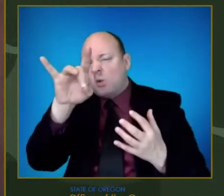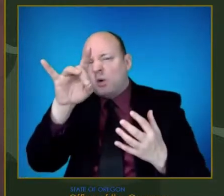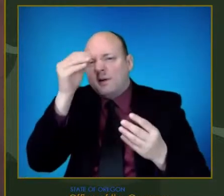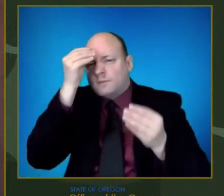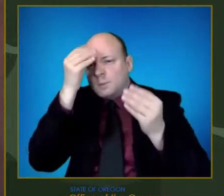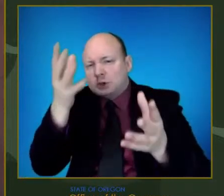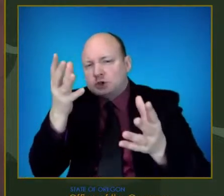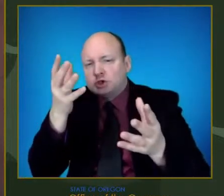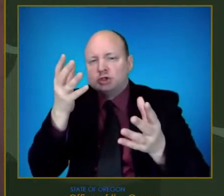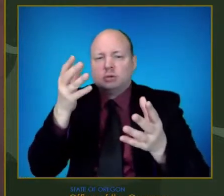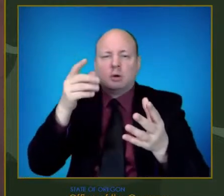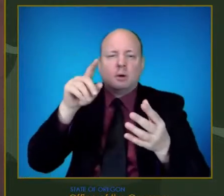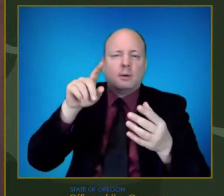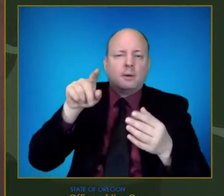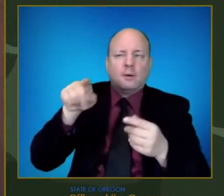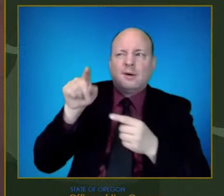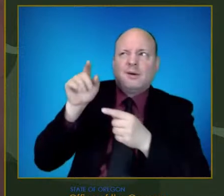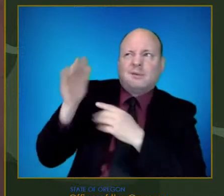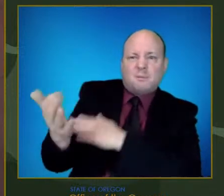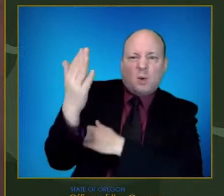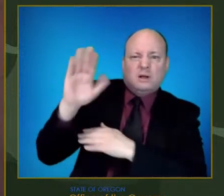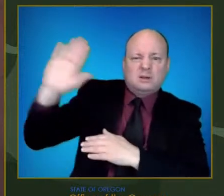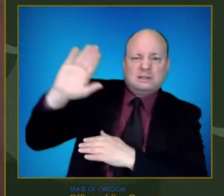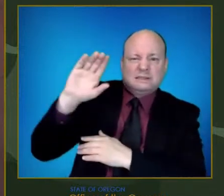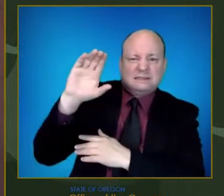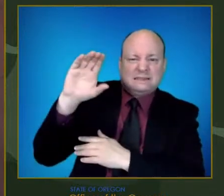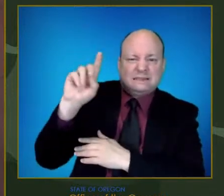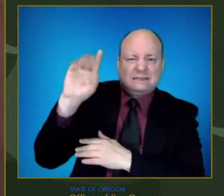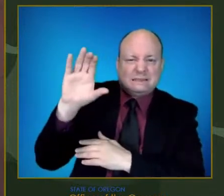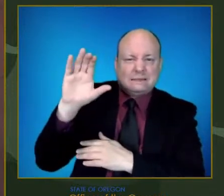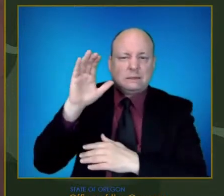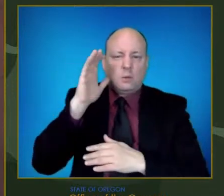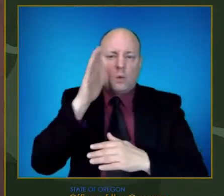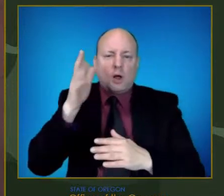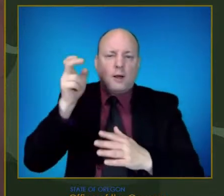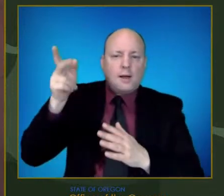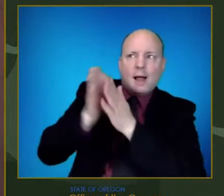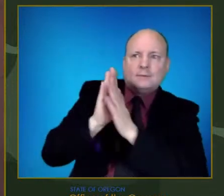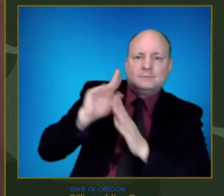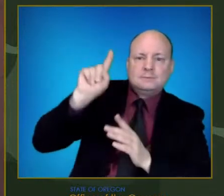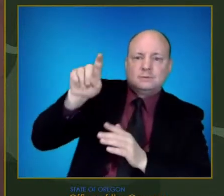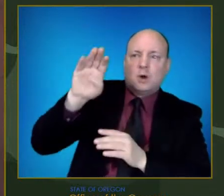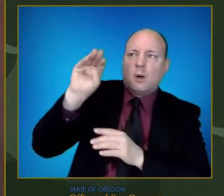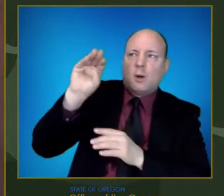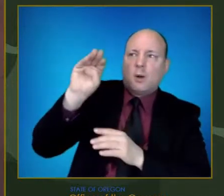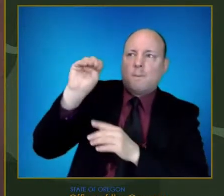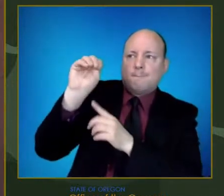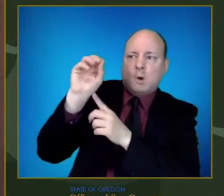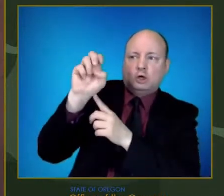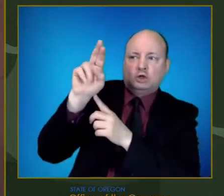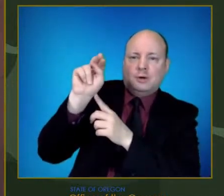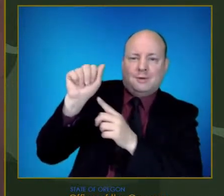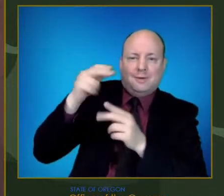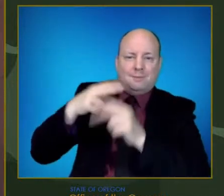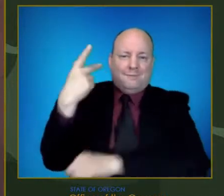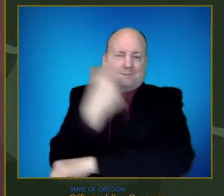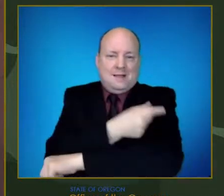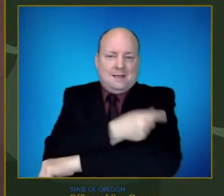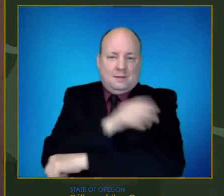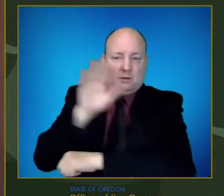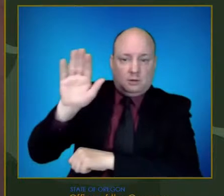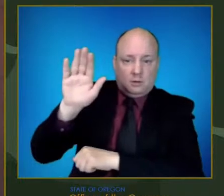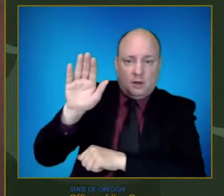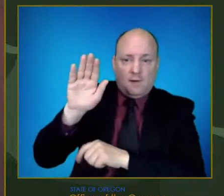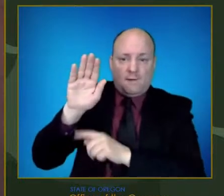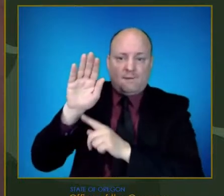to ask Moderna to increase the amount in vials by 50%. Have you guys heard that? And is